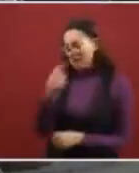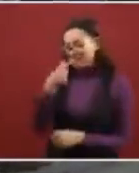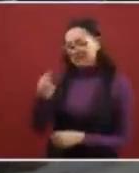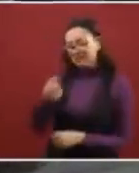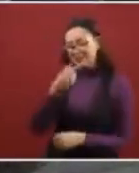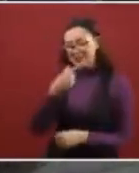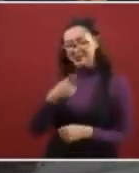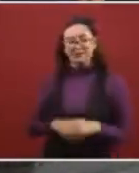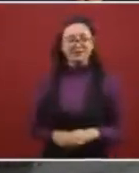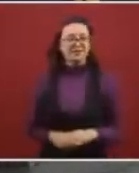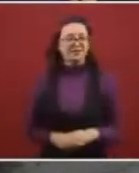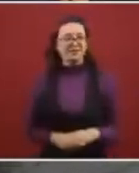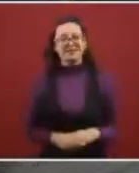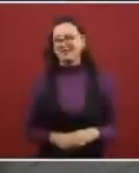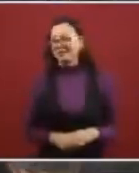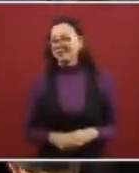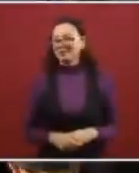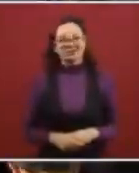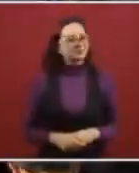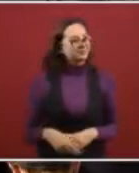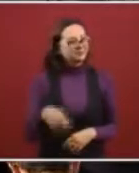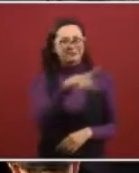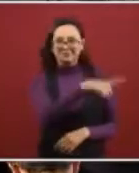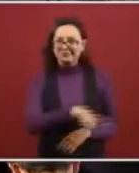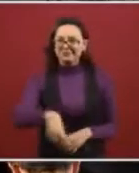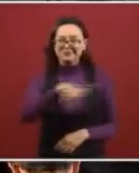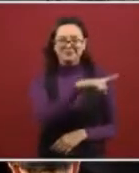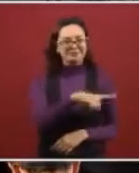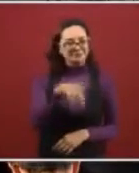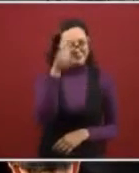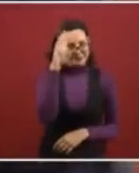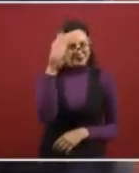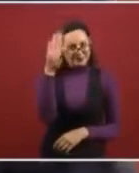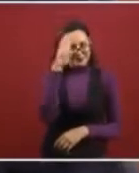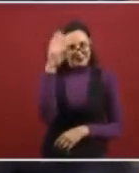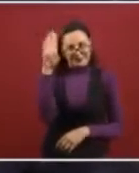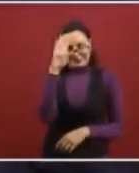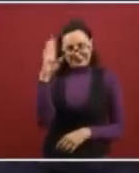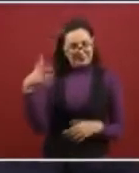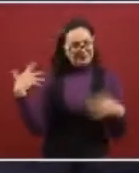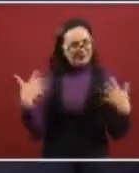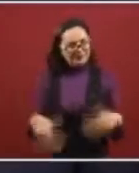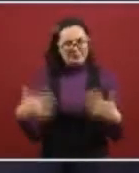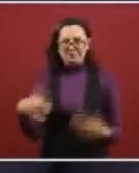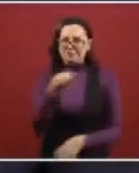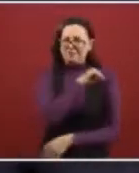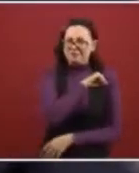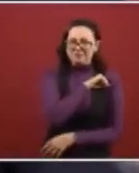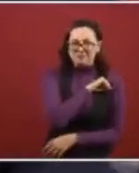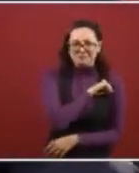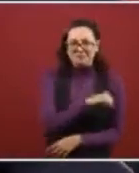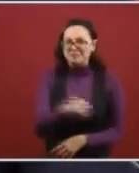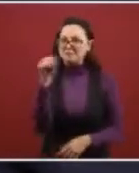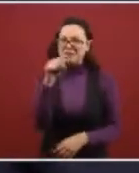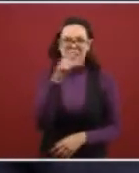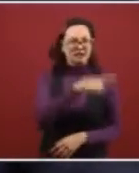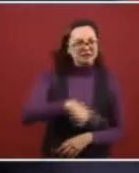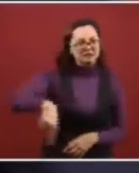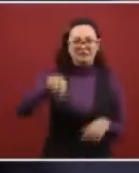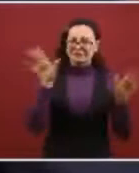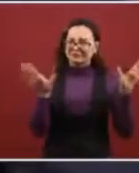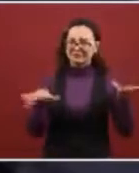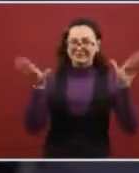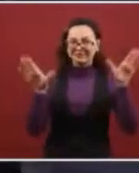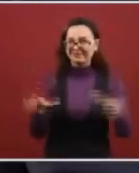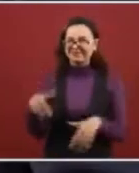Children would not son have medications. Unos opilotes. They are vultures. Con todo respeto. With all my respect. A los opilotes. To